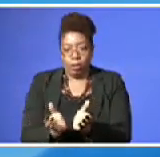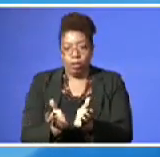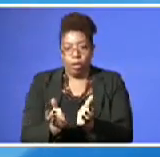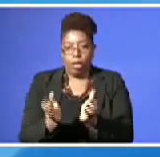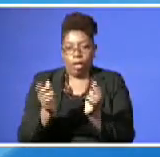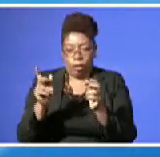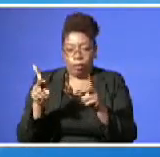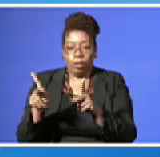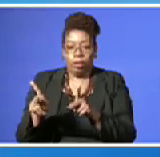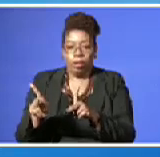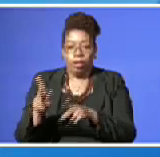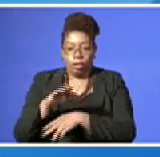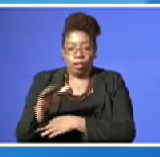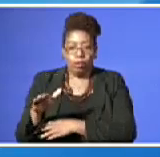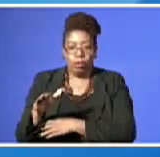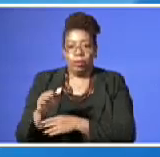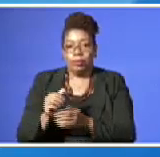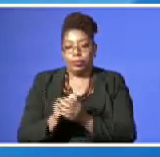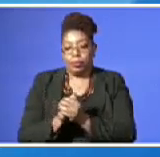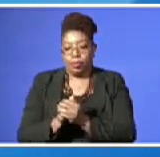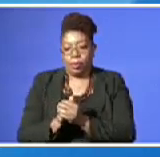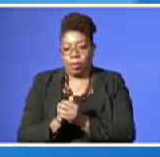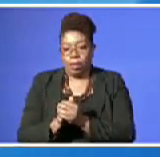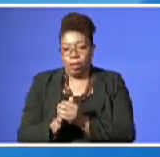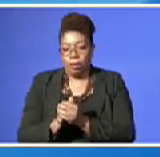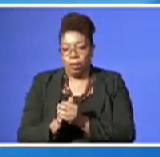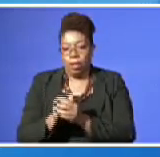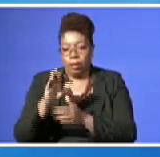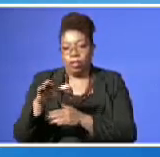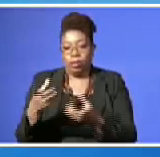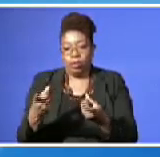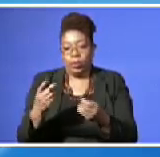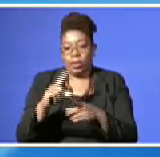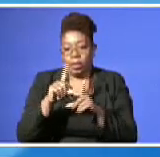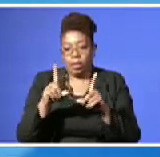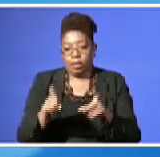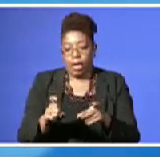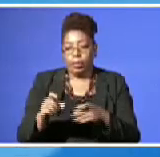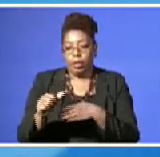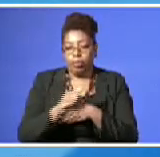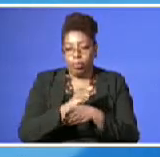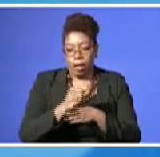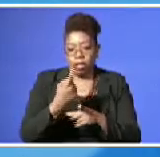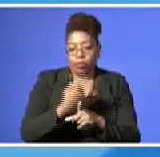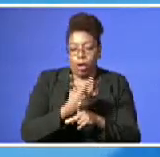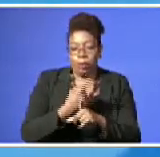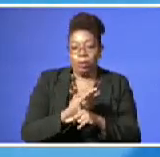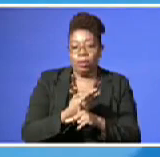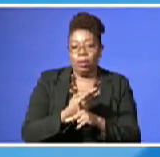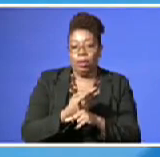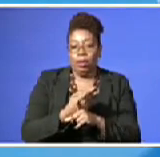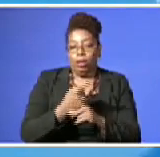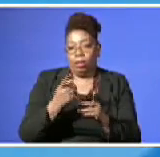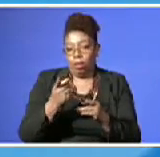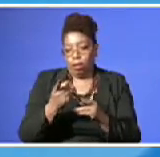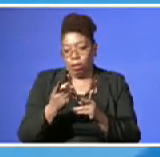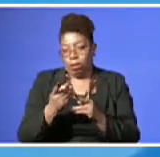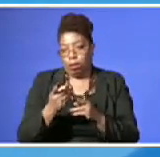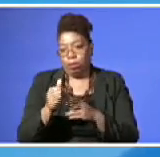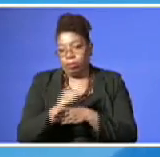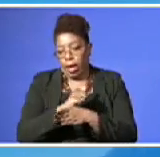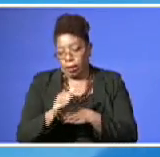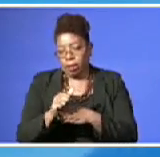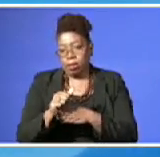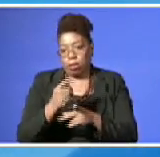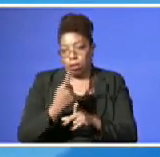your children are doing the exams, ensure that they practice the proper protocols that are set up by the Ministry